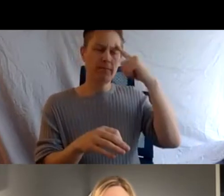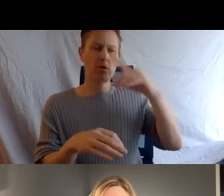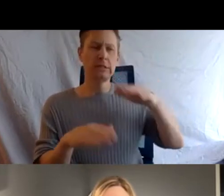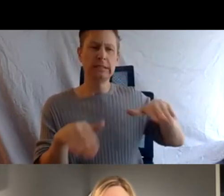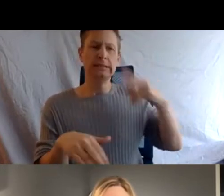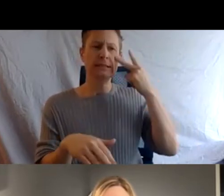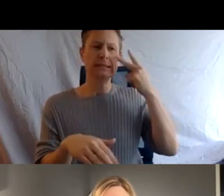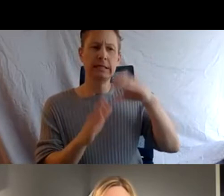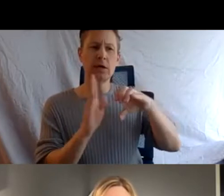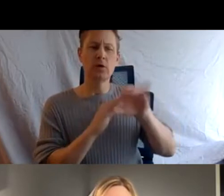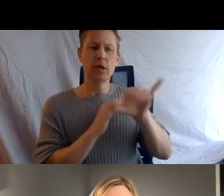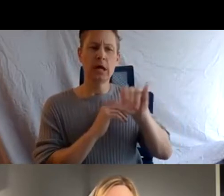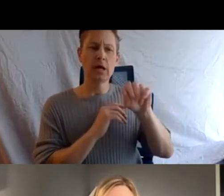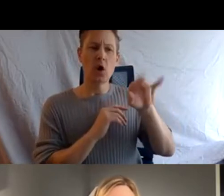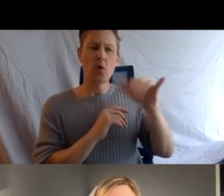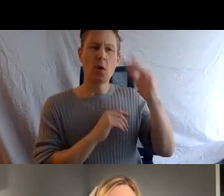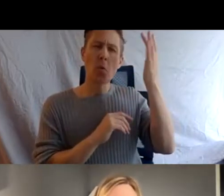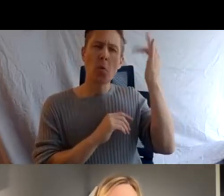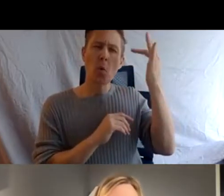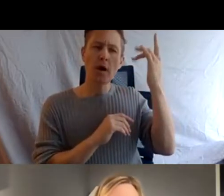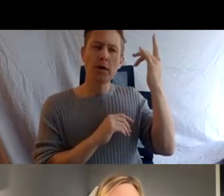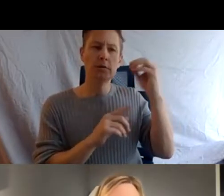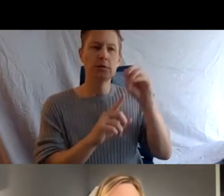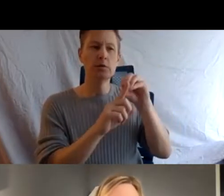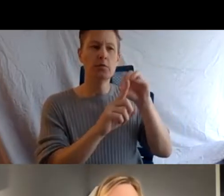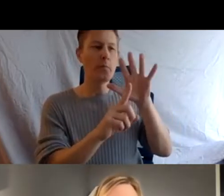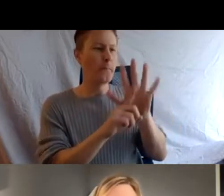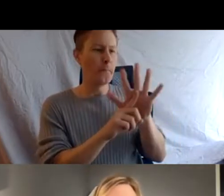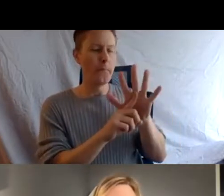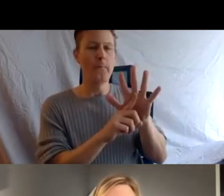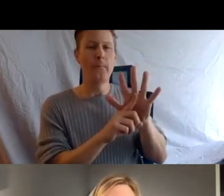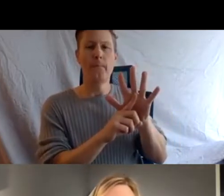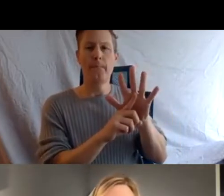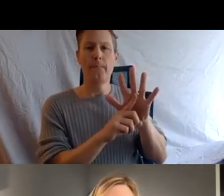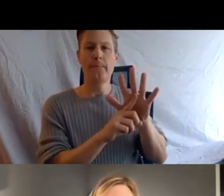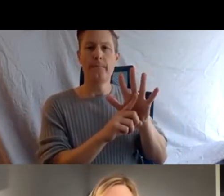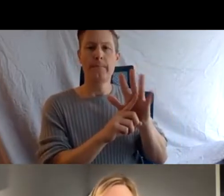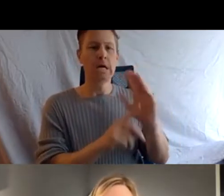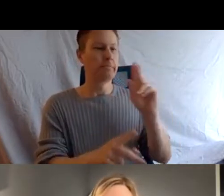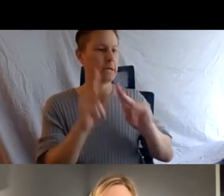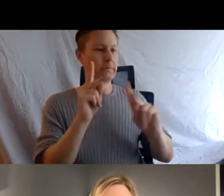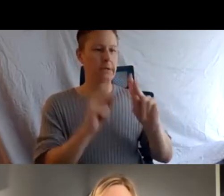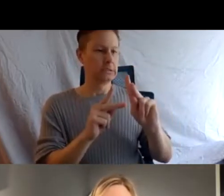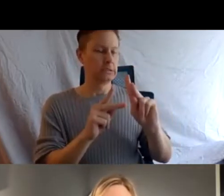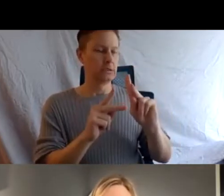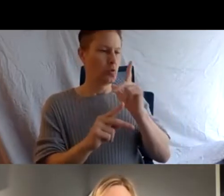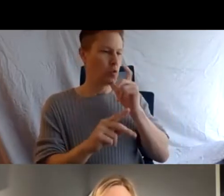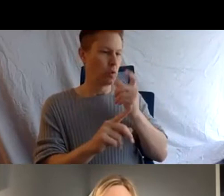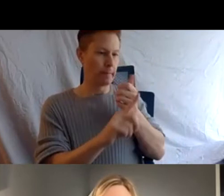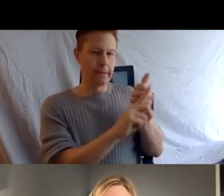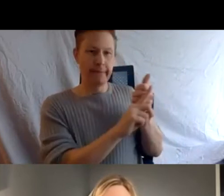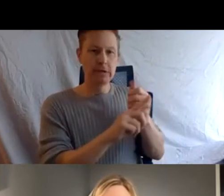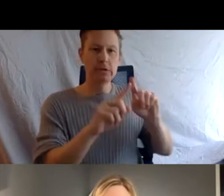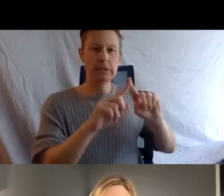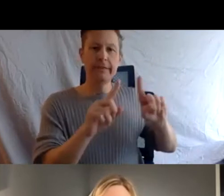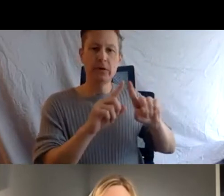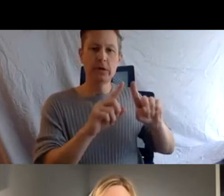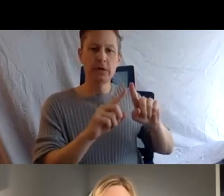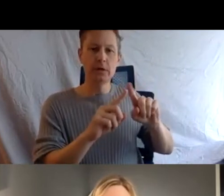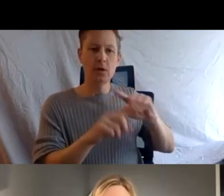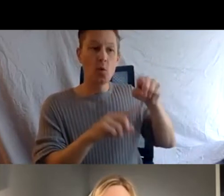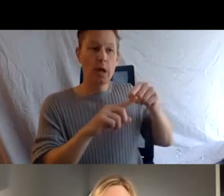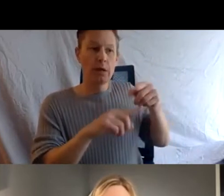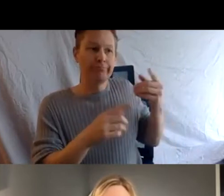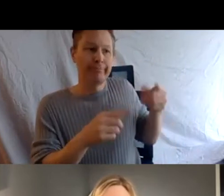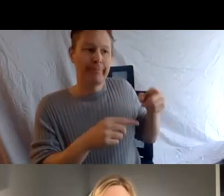because, being exposed to, people who are different at a young age can really make it a